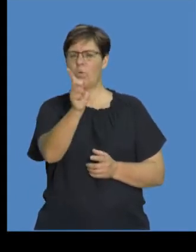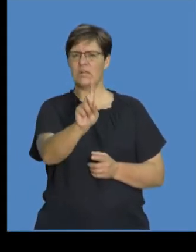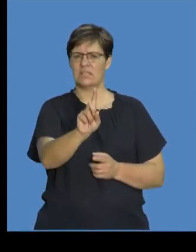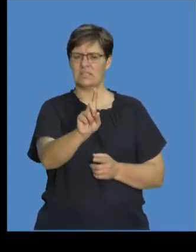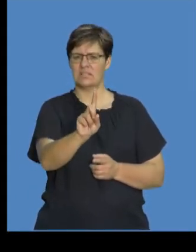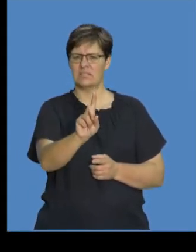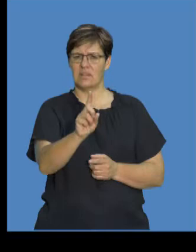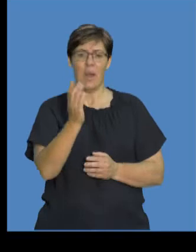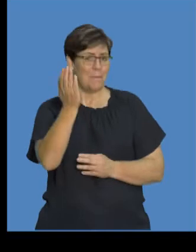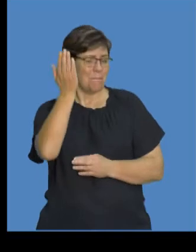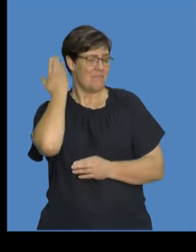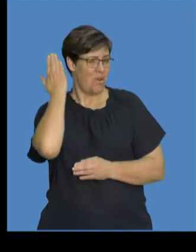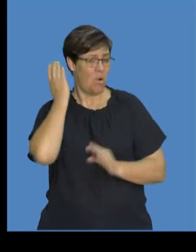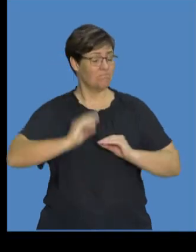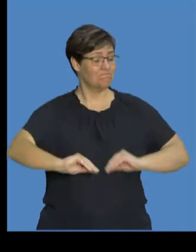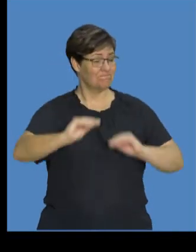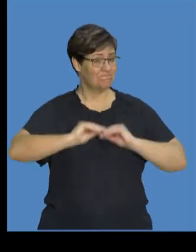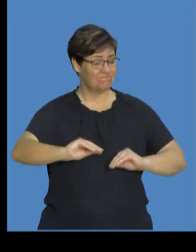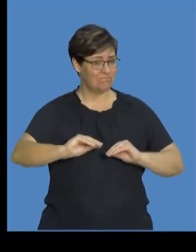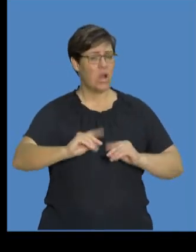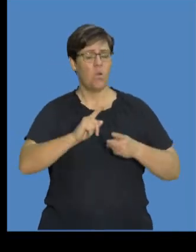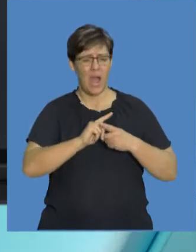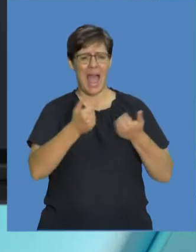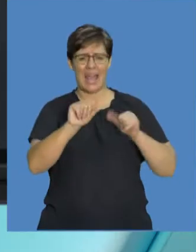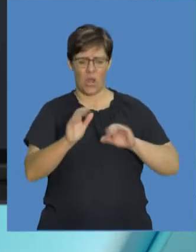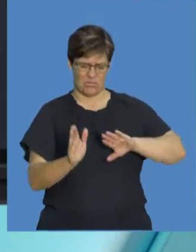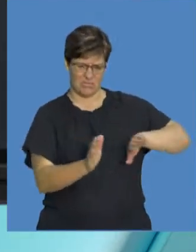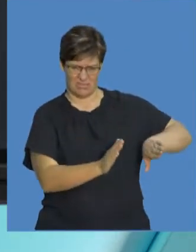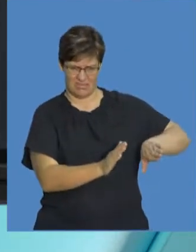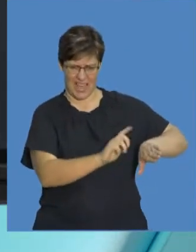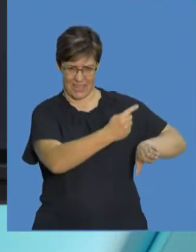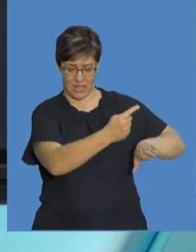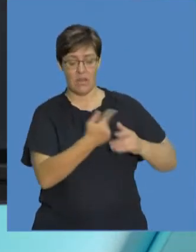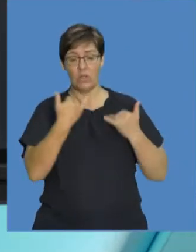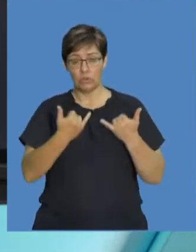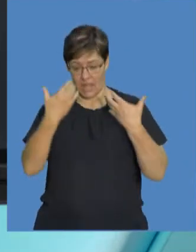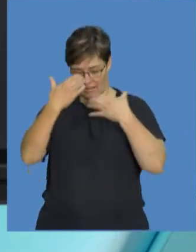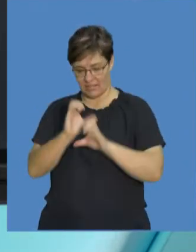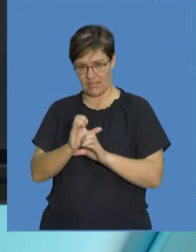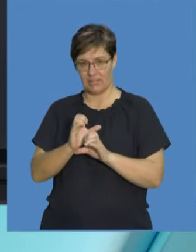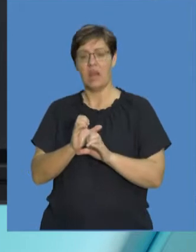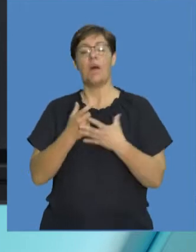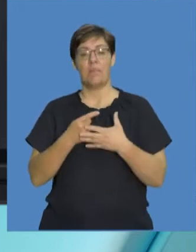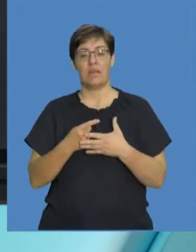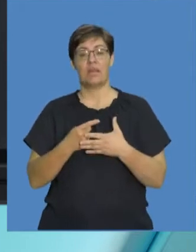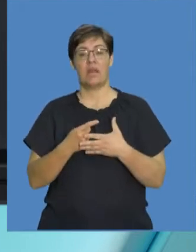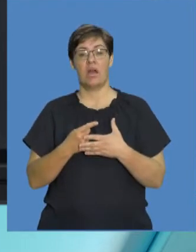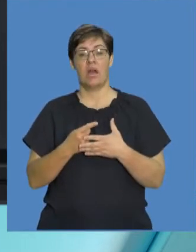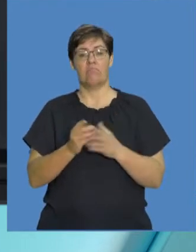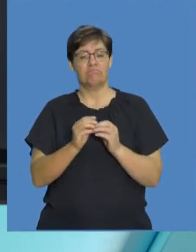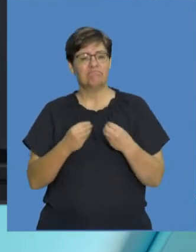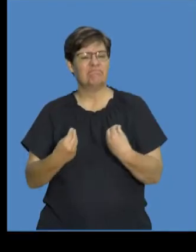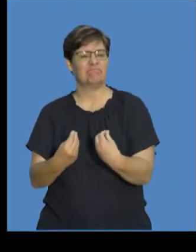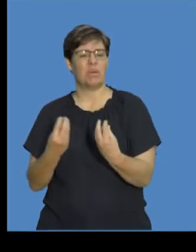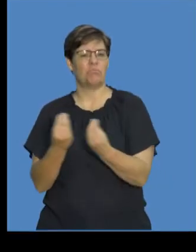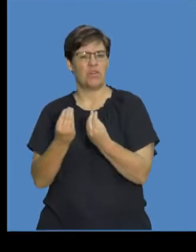in our previous lessons, we dealt with the other accounts. Our emphasis today is on the finished goods stock account. Okay, now